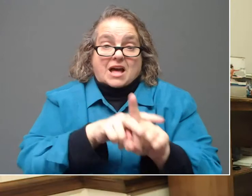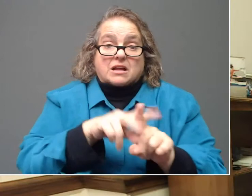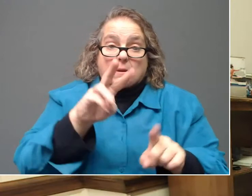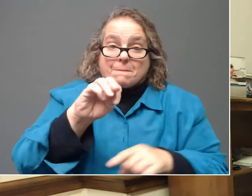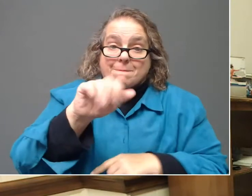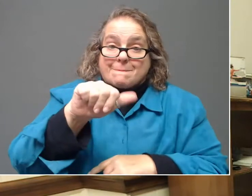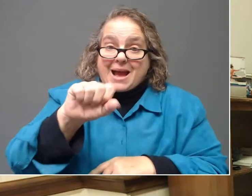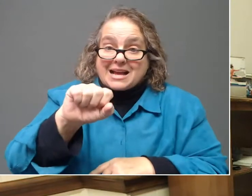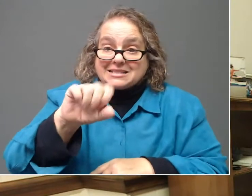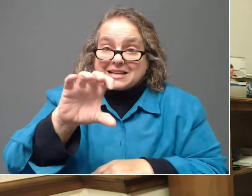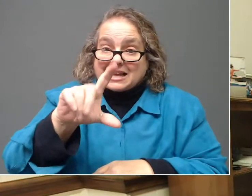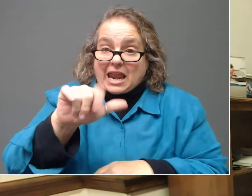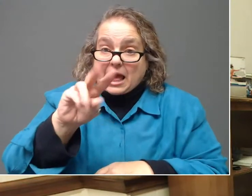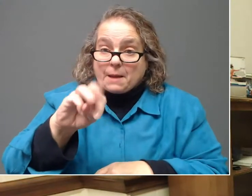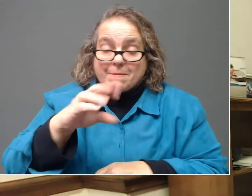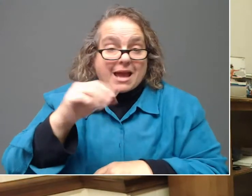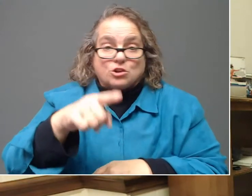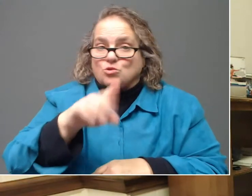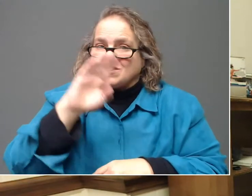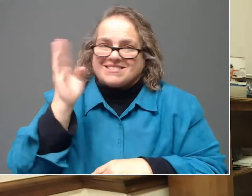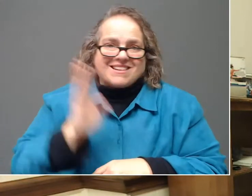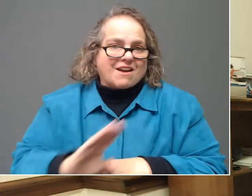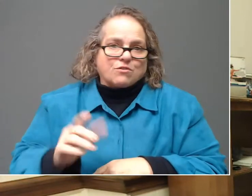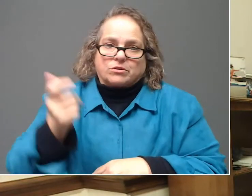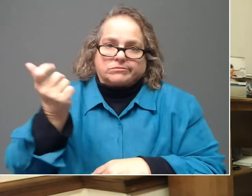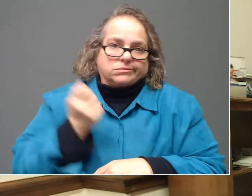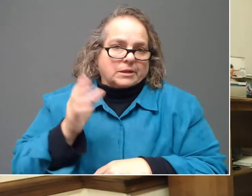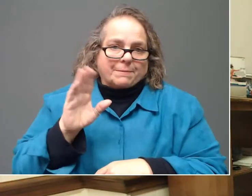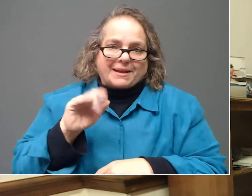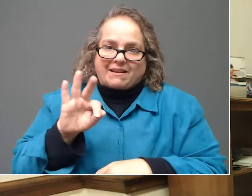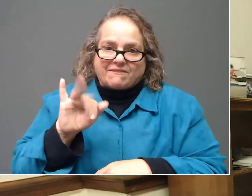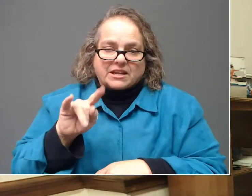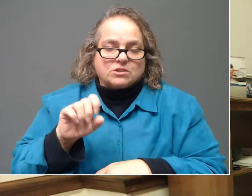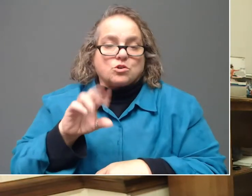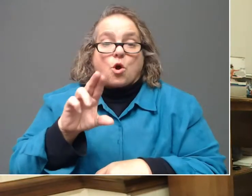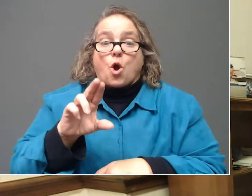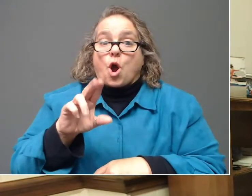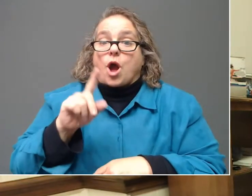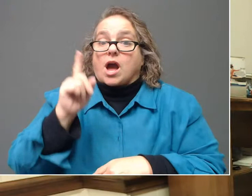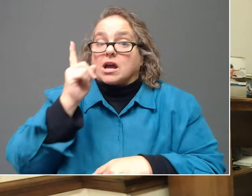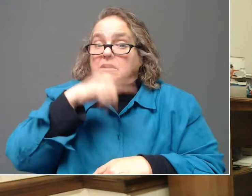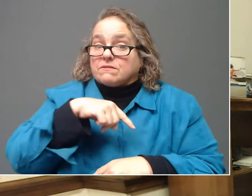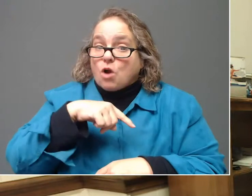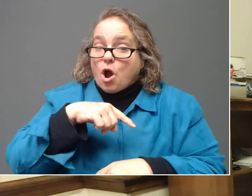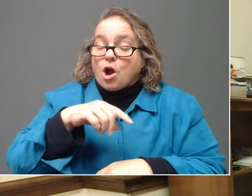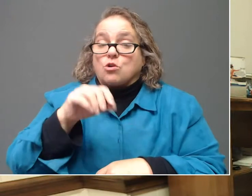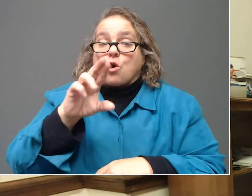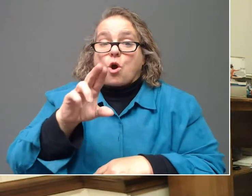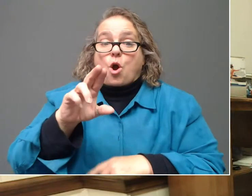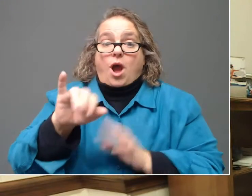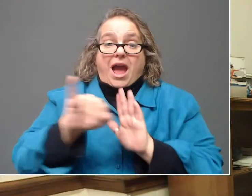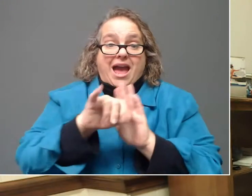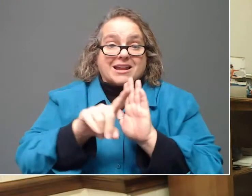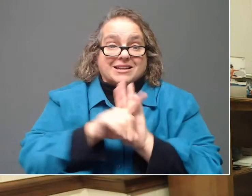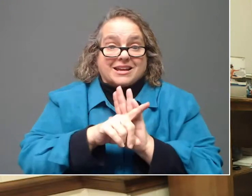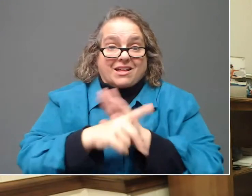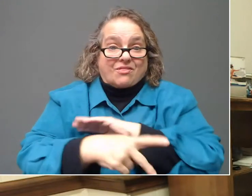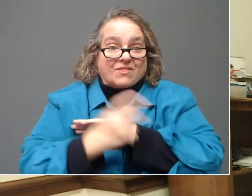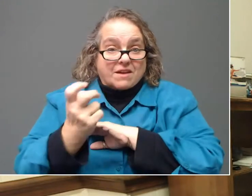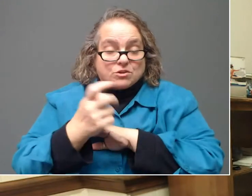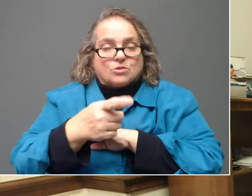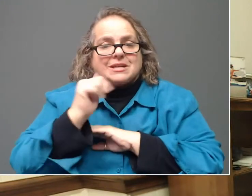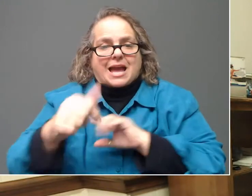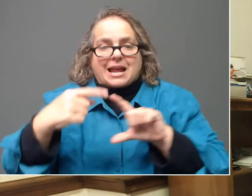claimed benefits, or because of some kind of identity theft or fraud, you can email the email we discussed